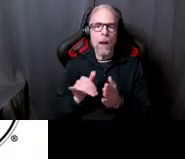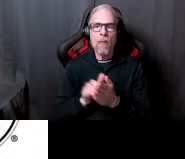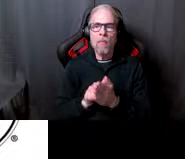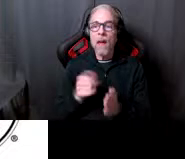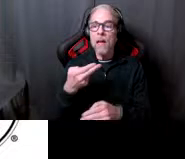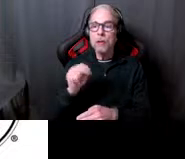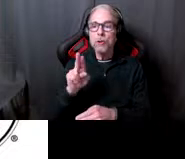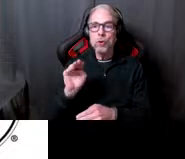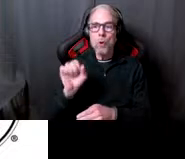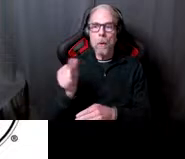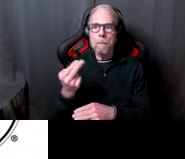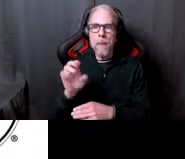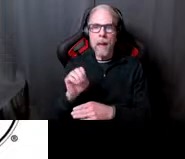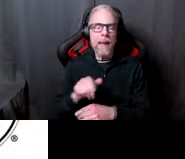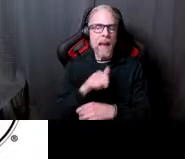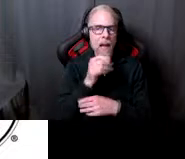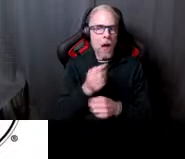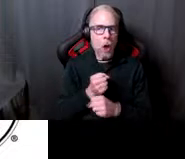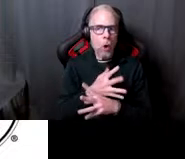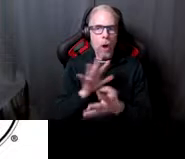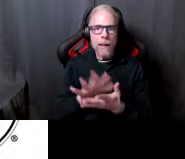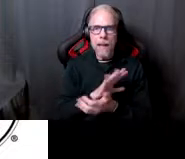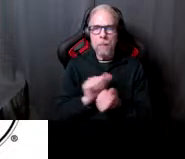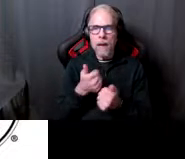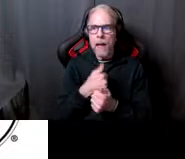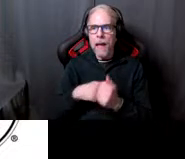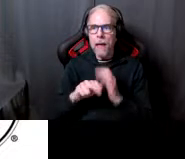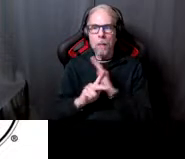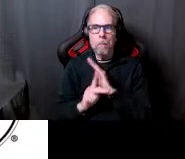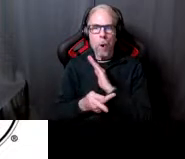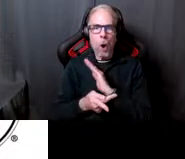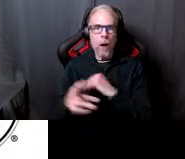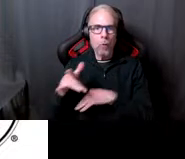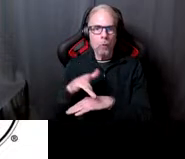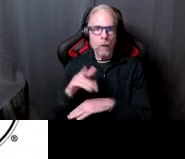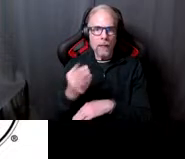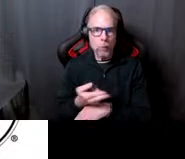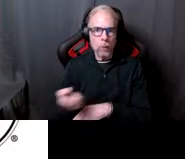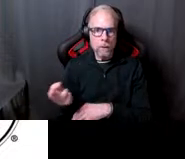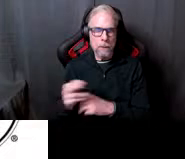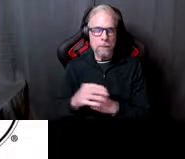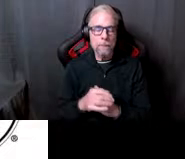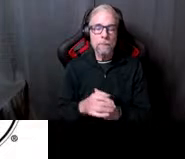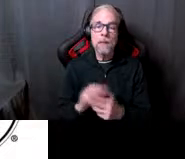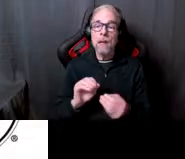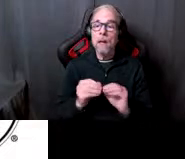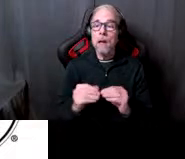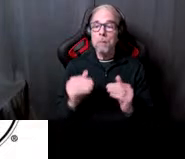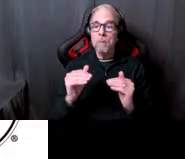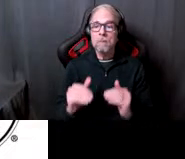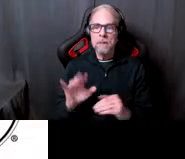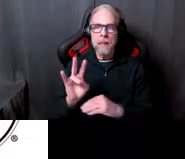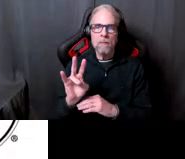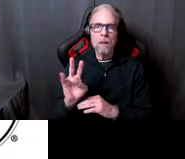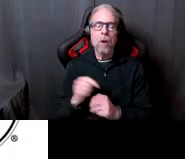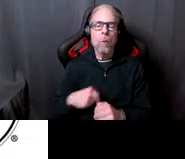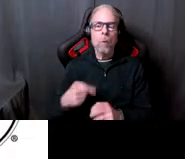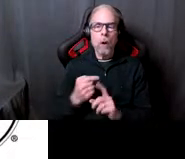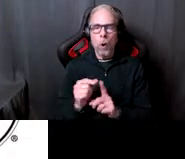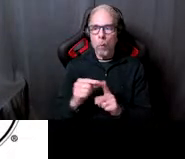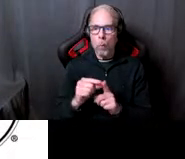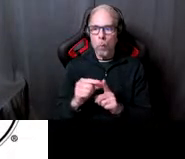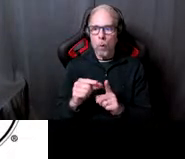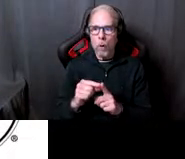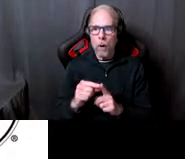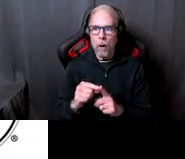humane and does not cause damage to any park resources. In number 7, we remove the word and